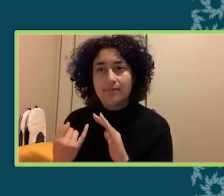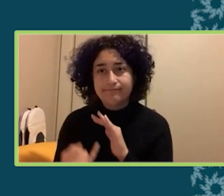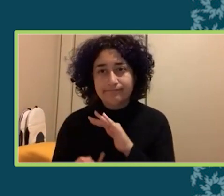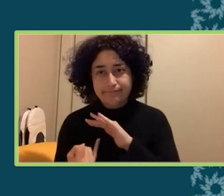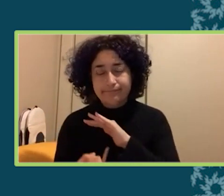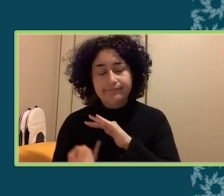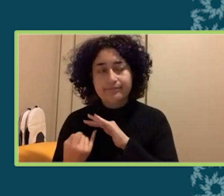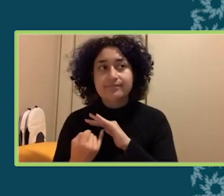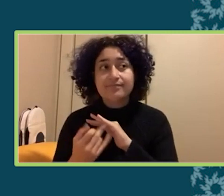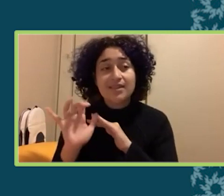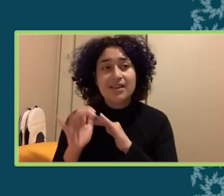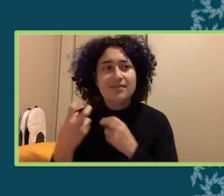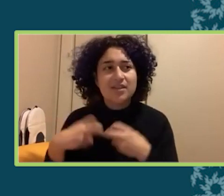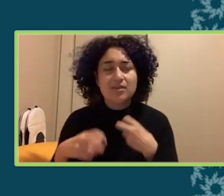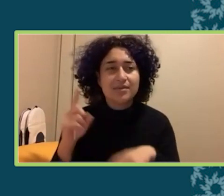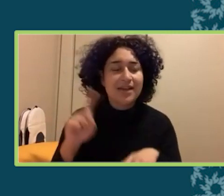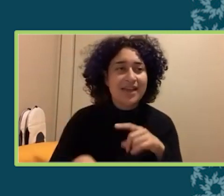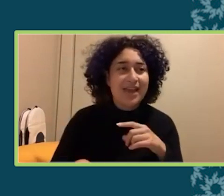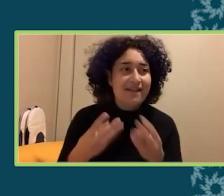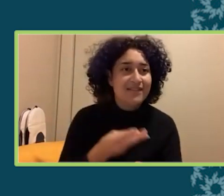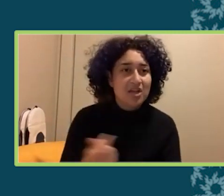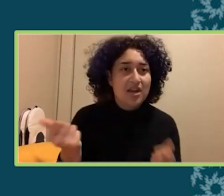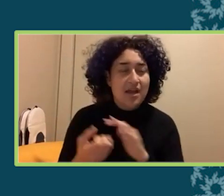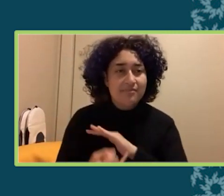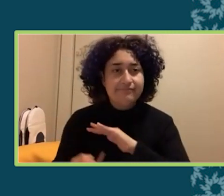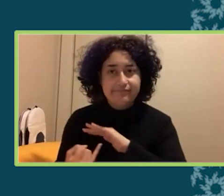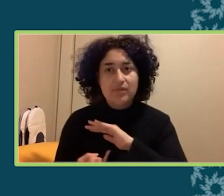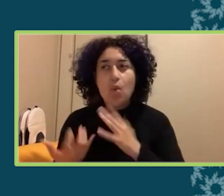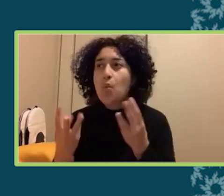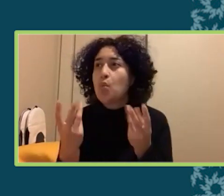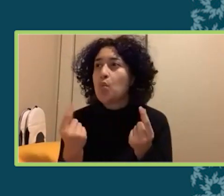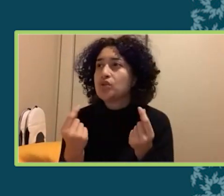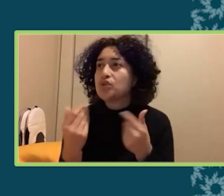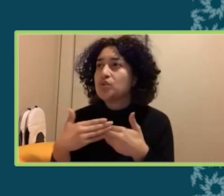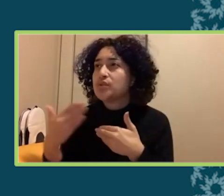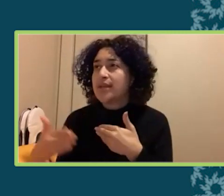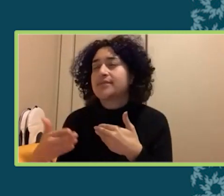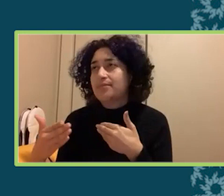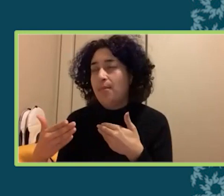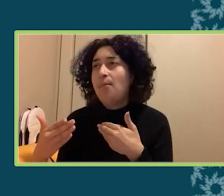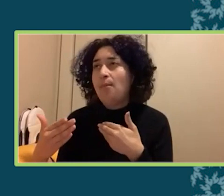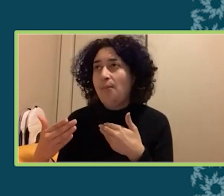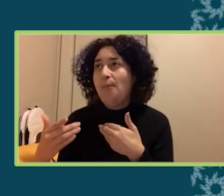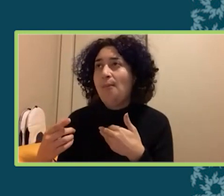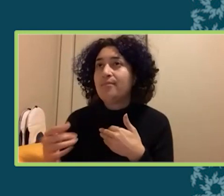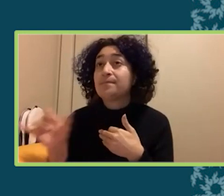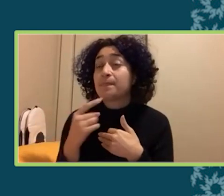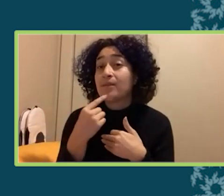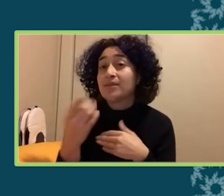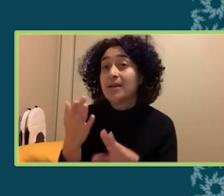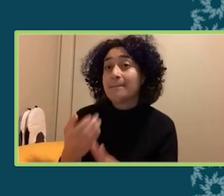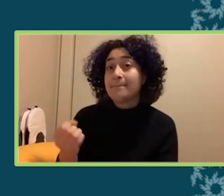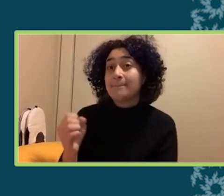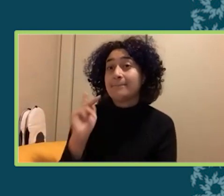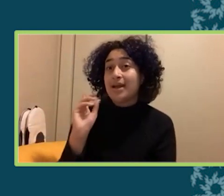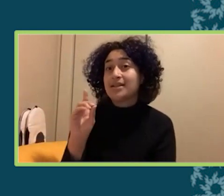a problem if I can't figure that out by myself, what to do next. And like we said in December, we want to counter